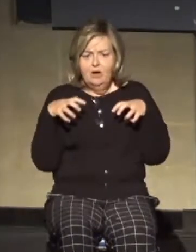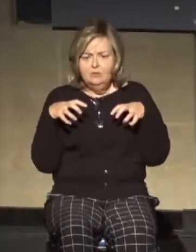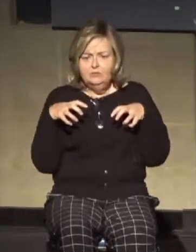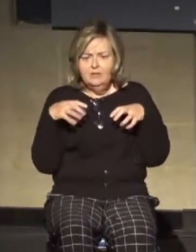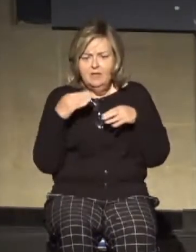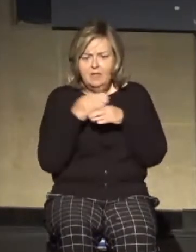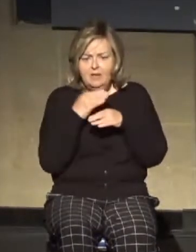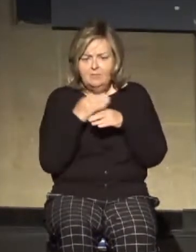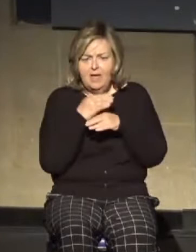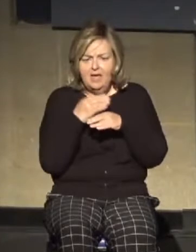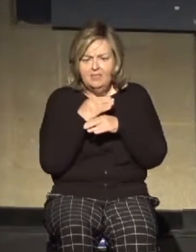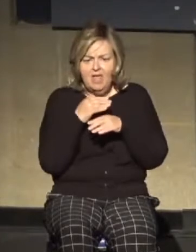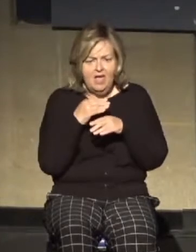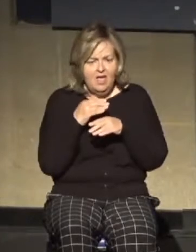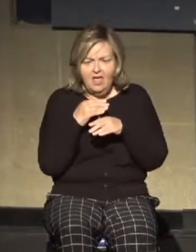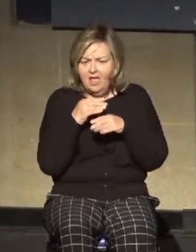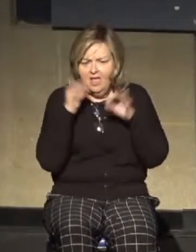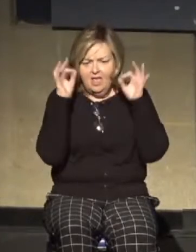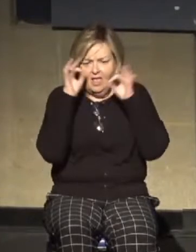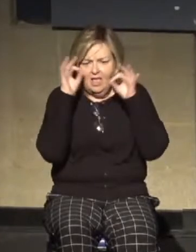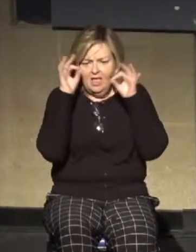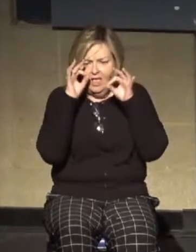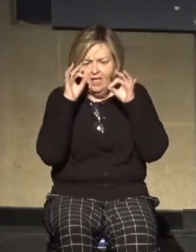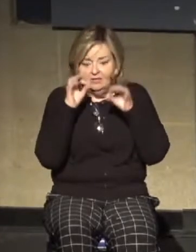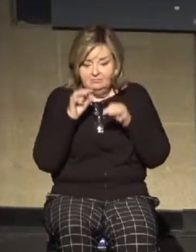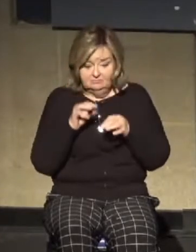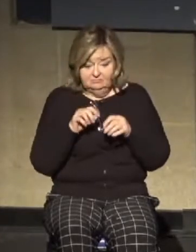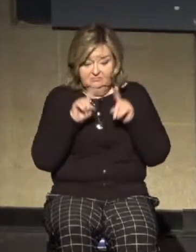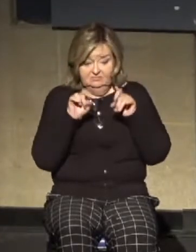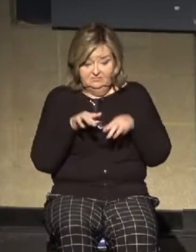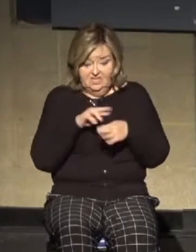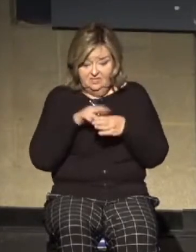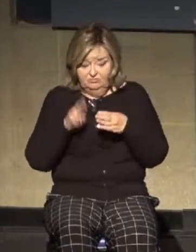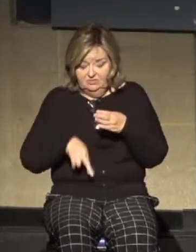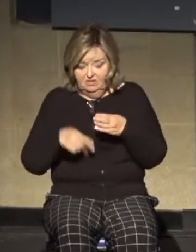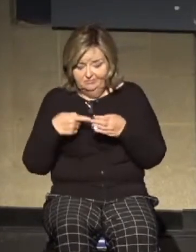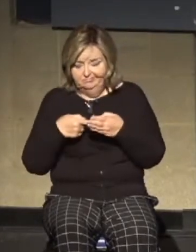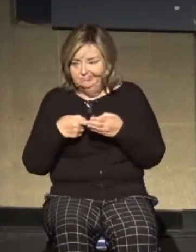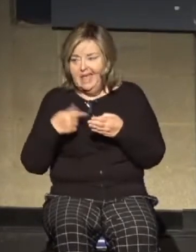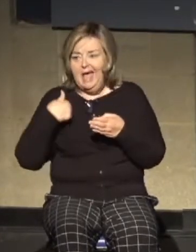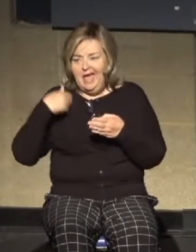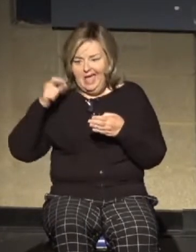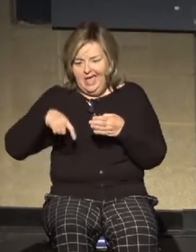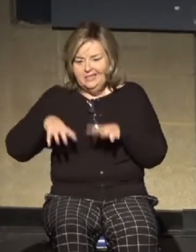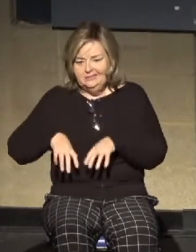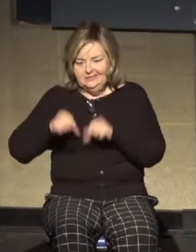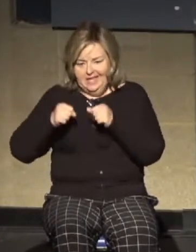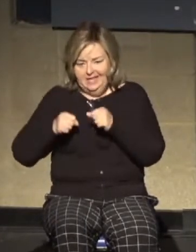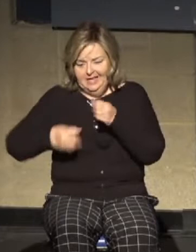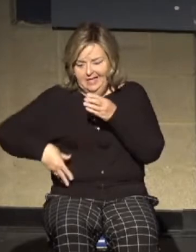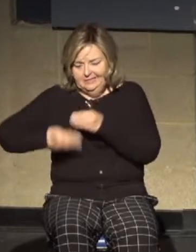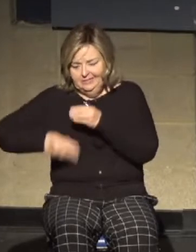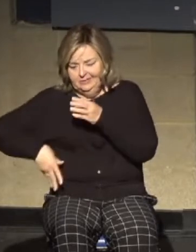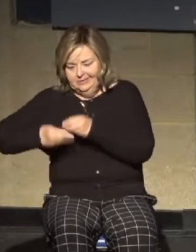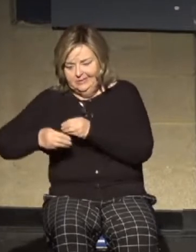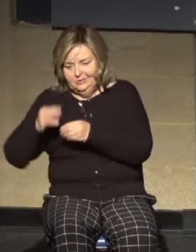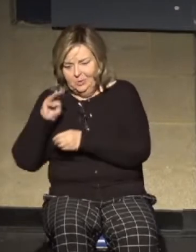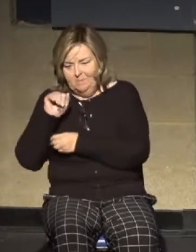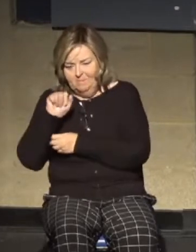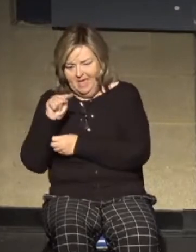answers. And the results confirmed that. I'd have to take several additional math classes before I could take the one for my